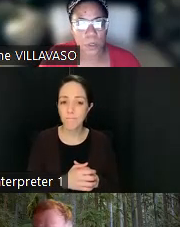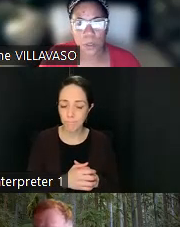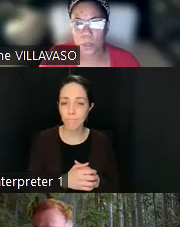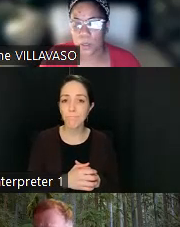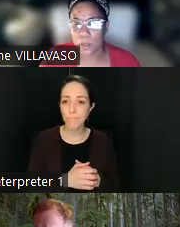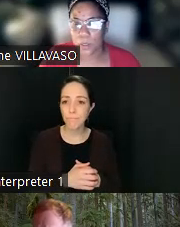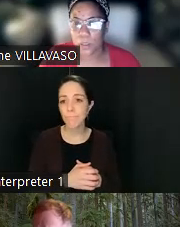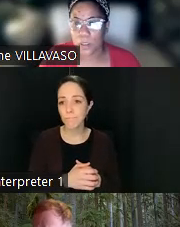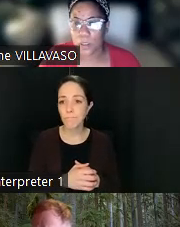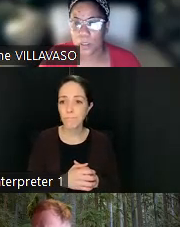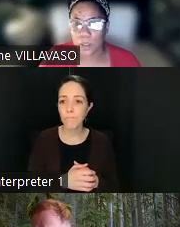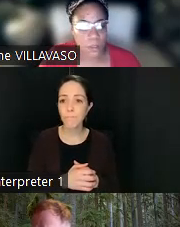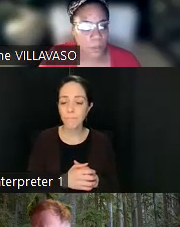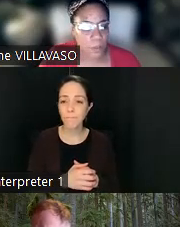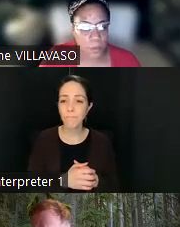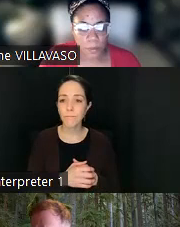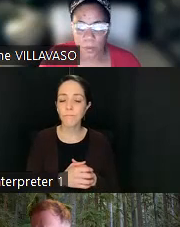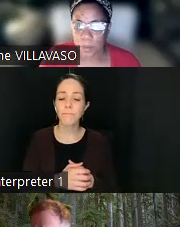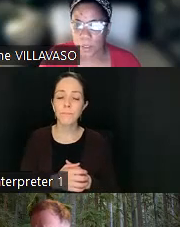what's been previously established.